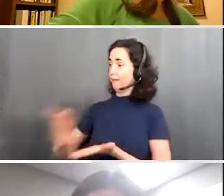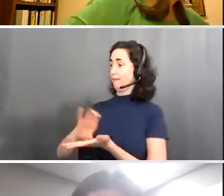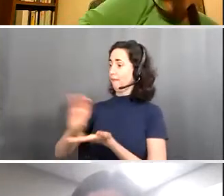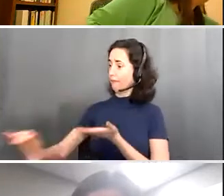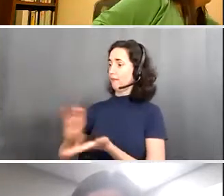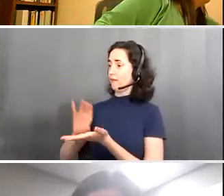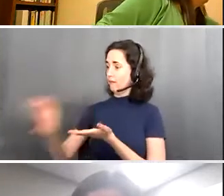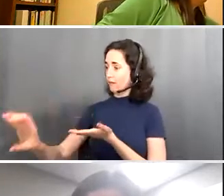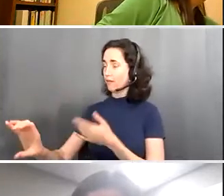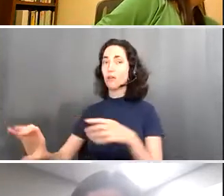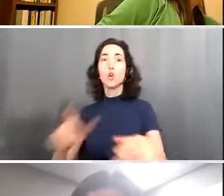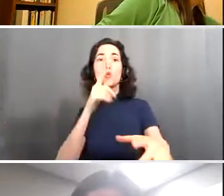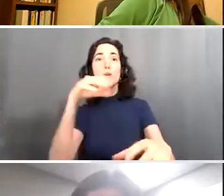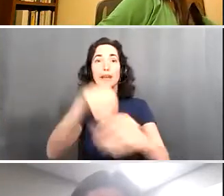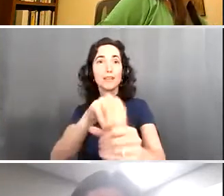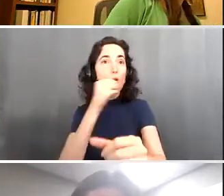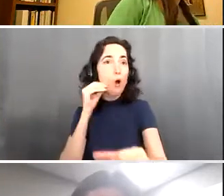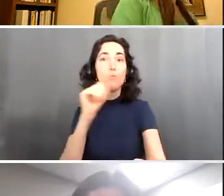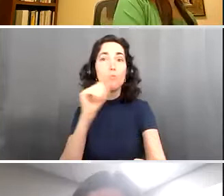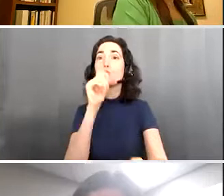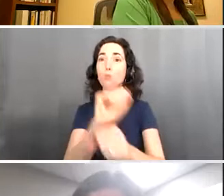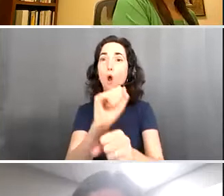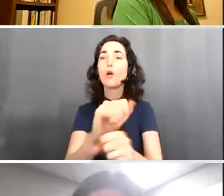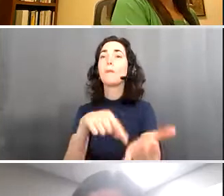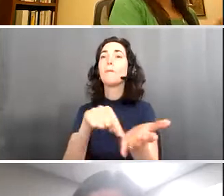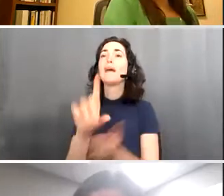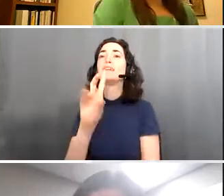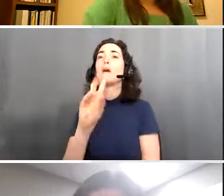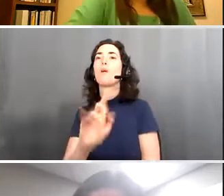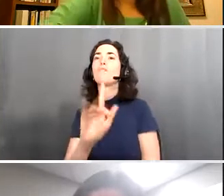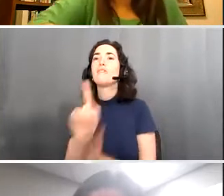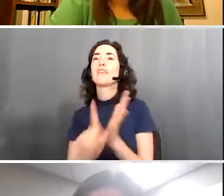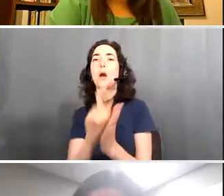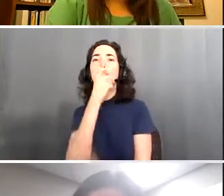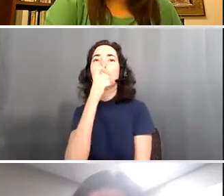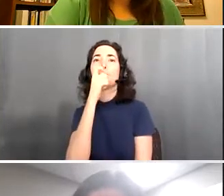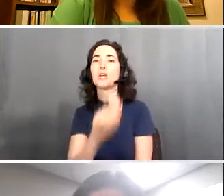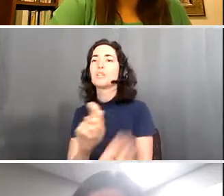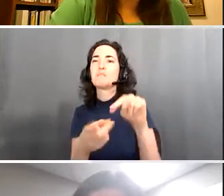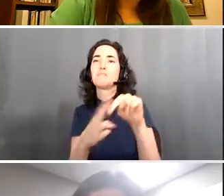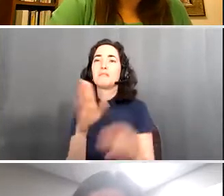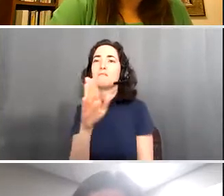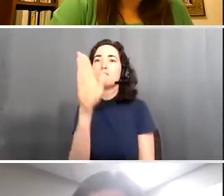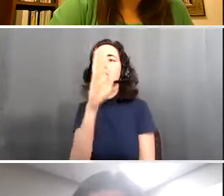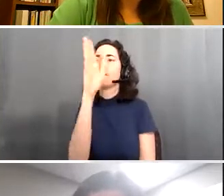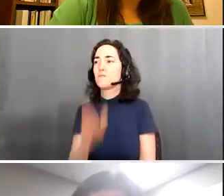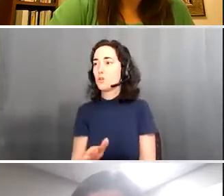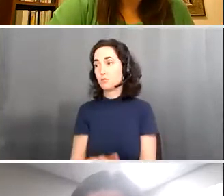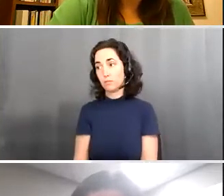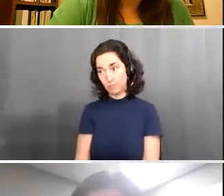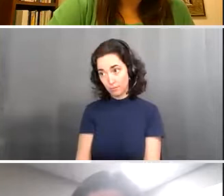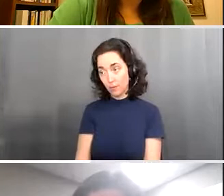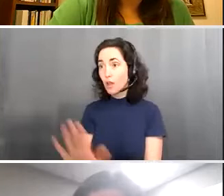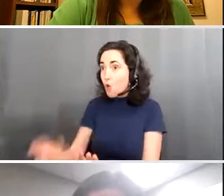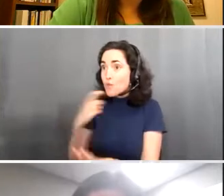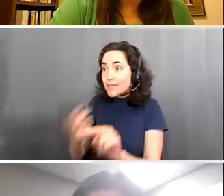in our home was $7.25 an hour, period. Never get an increase. I don't know if they've